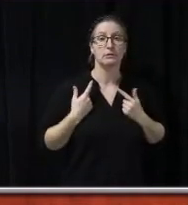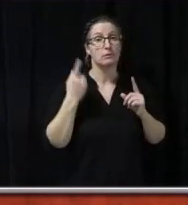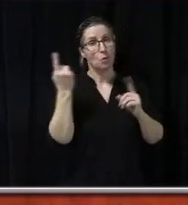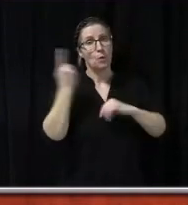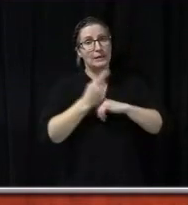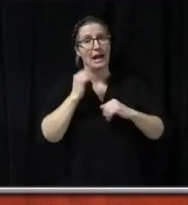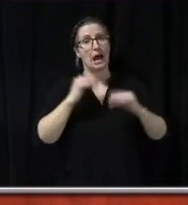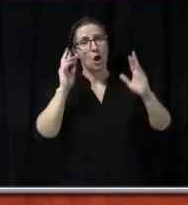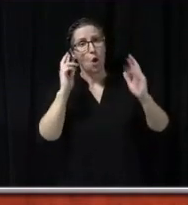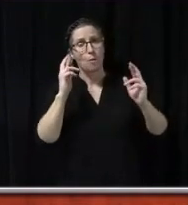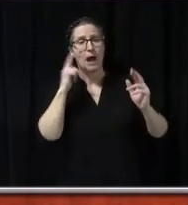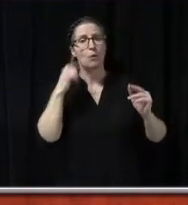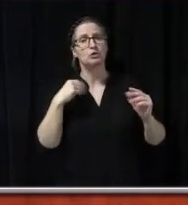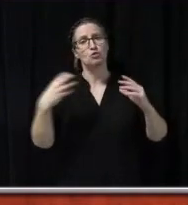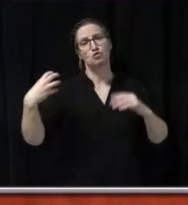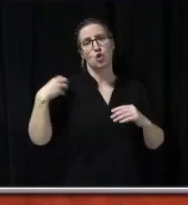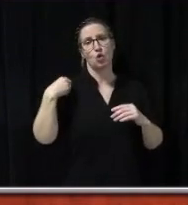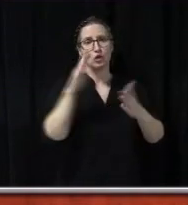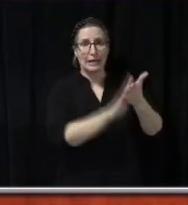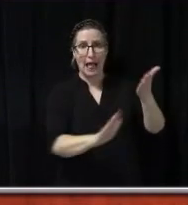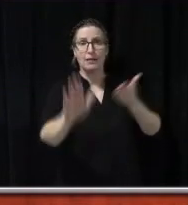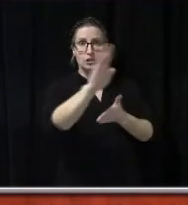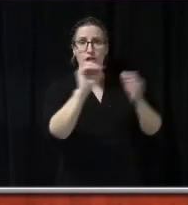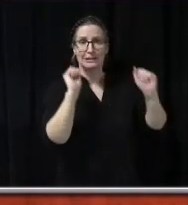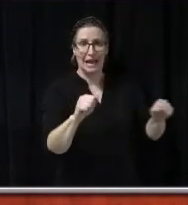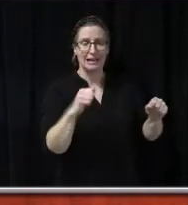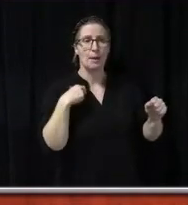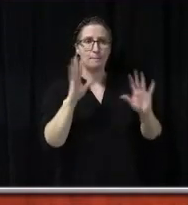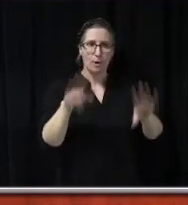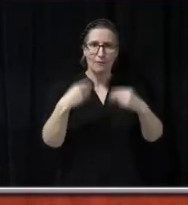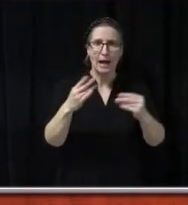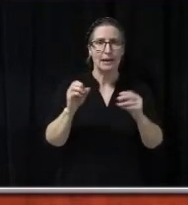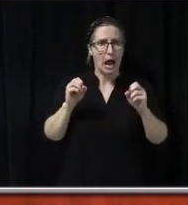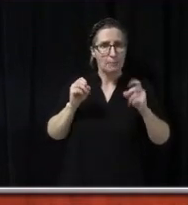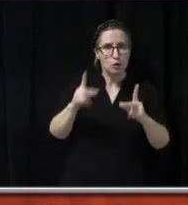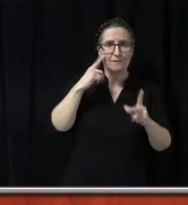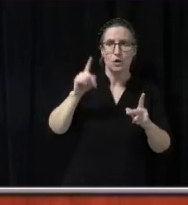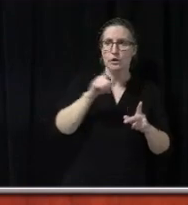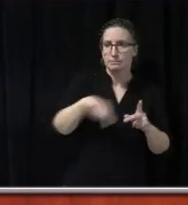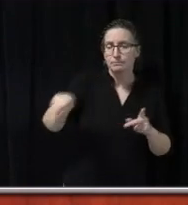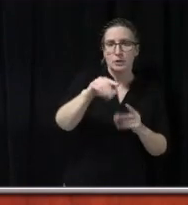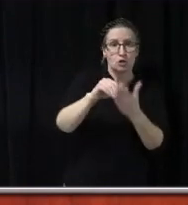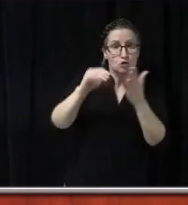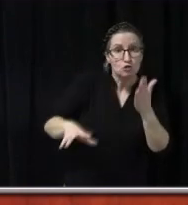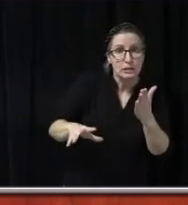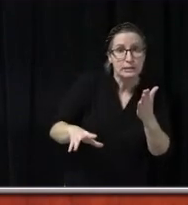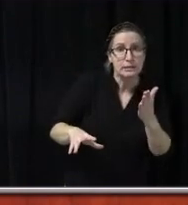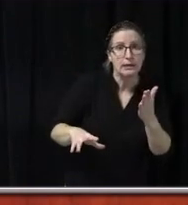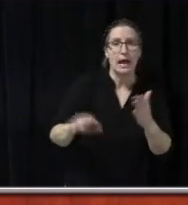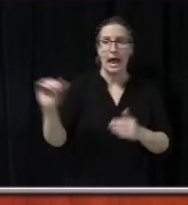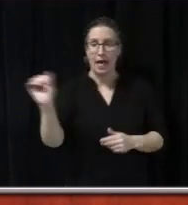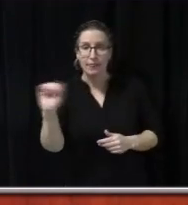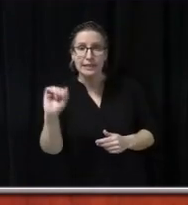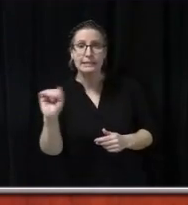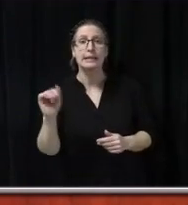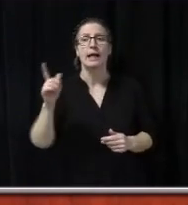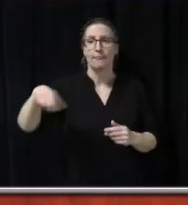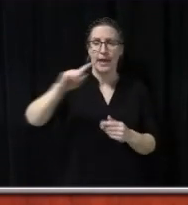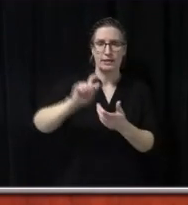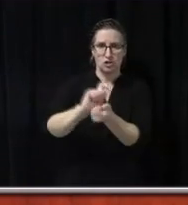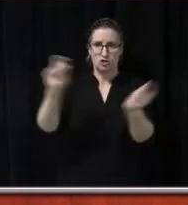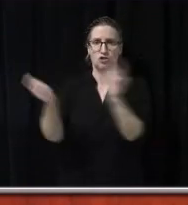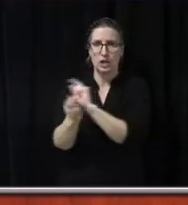coach at the collegiate level where I can continue to provide opportunities for student athletes to transform